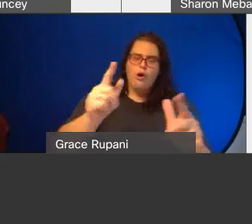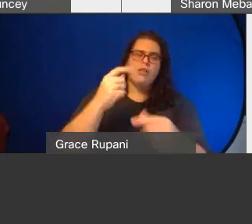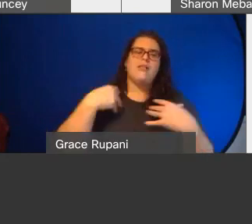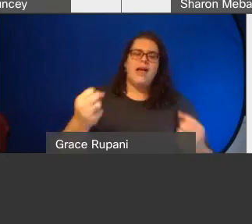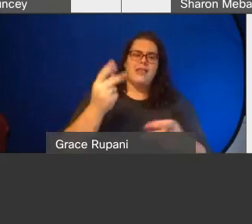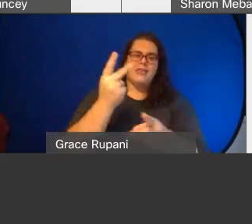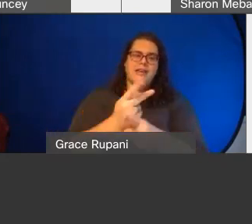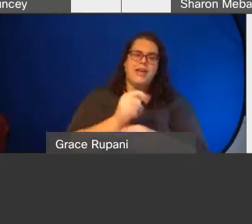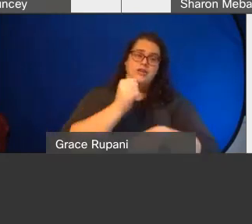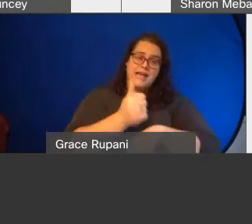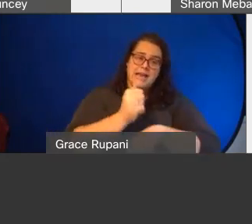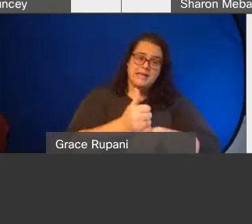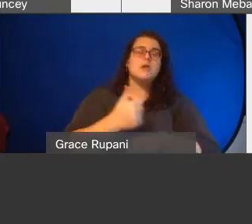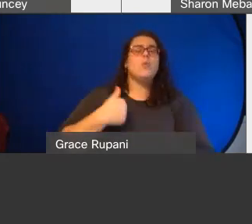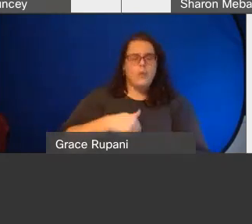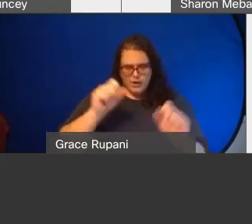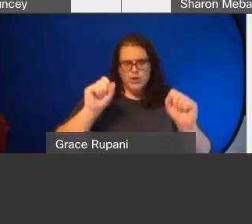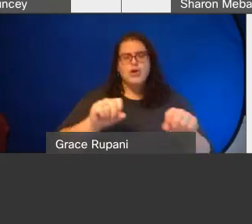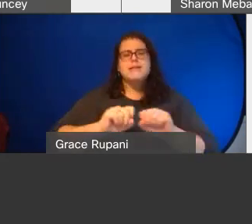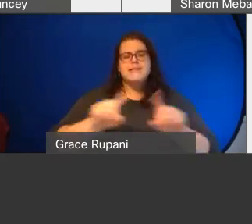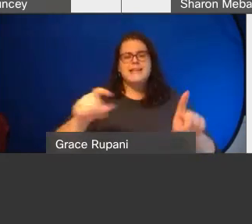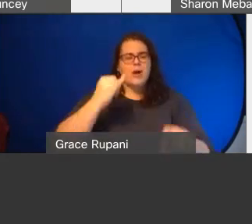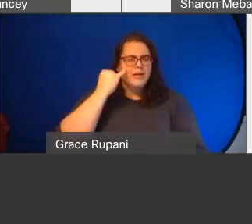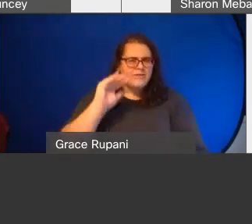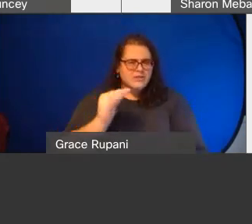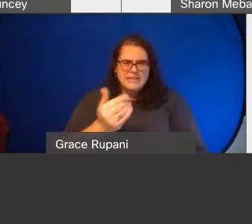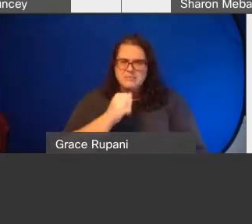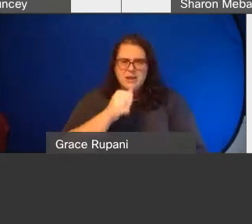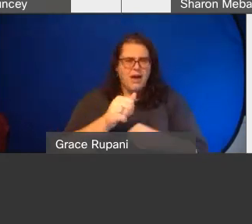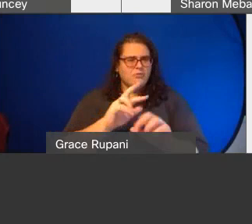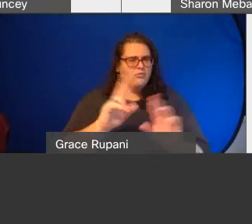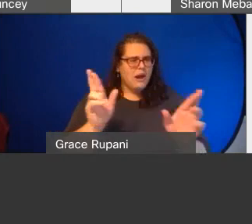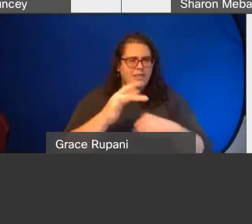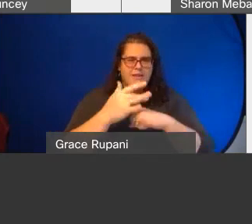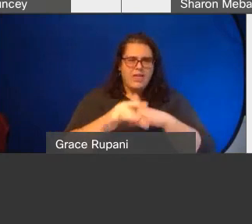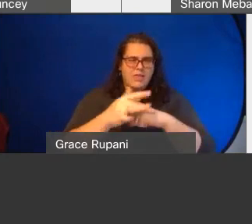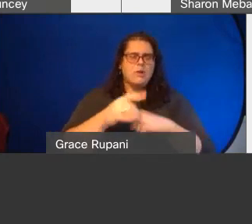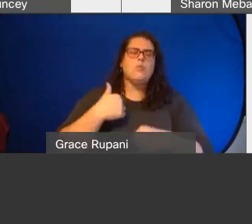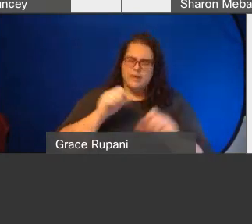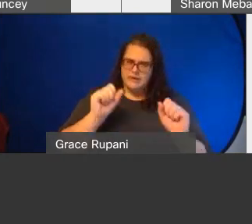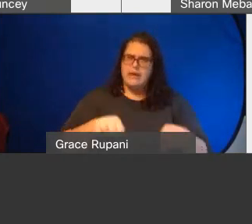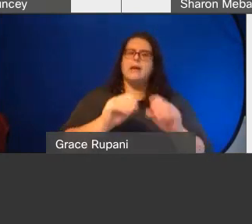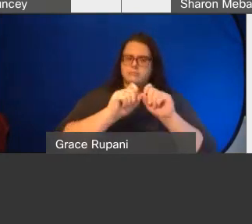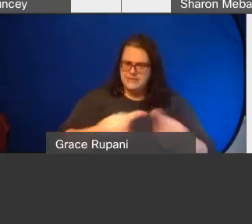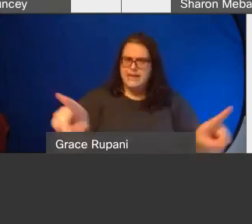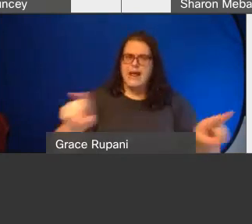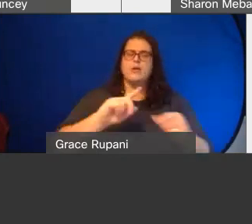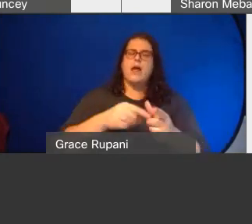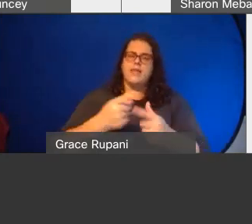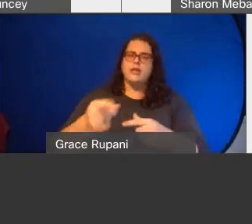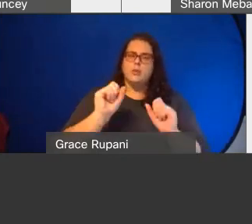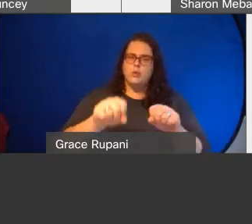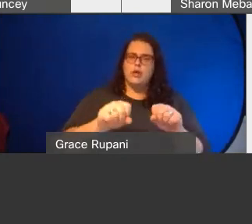So we can send it out in case it's not readily available, and then you can push it out as